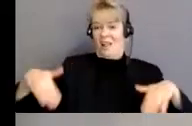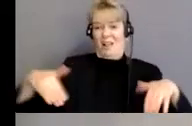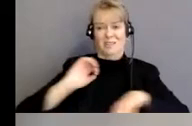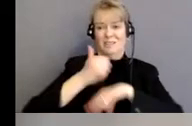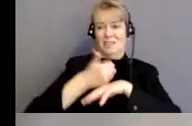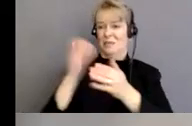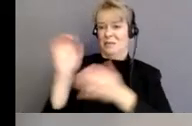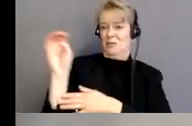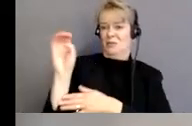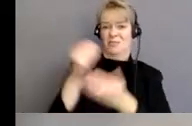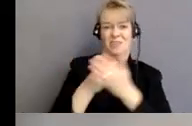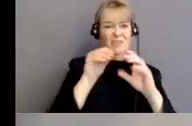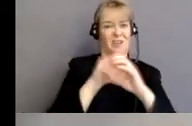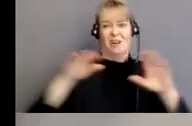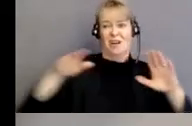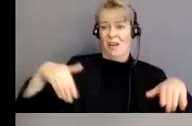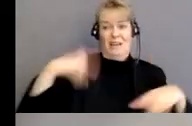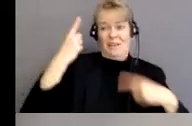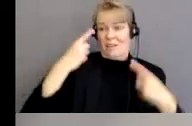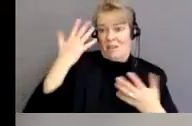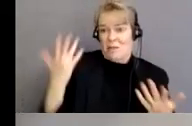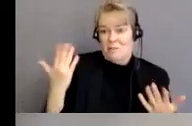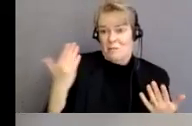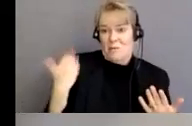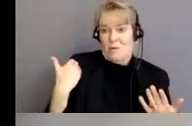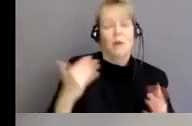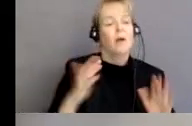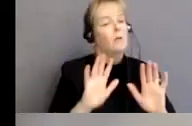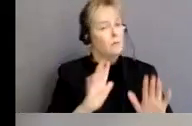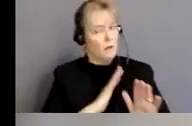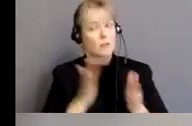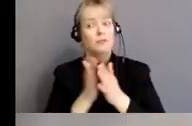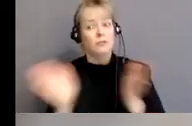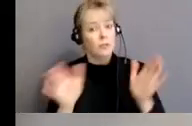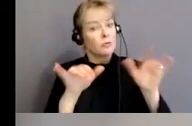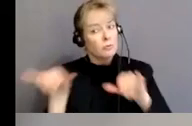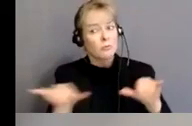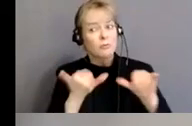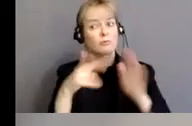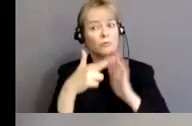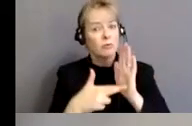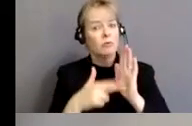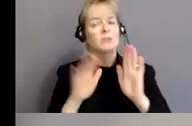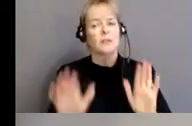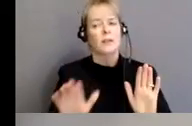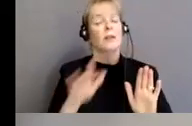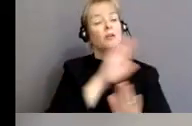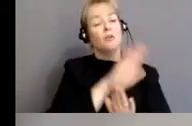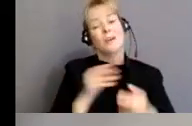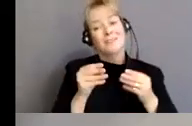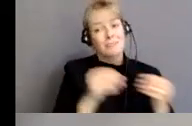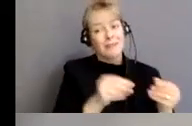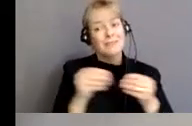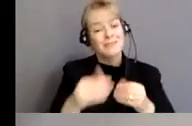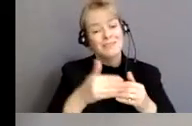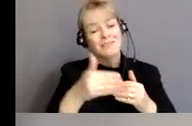I had thought about. A good rule of thumb to follow is that you want to ensure that your expenses are covered for 3 to 6 months. I will tell you